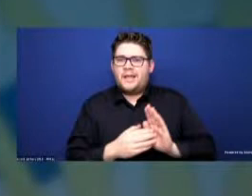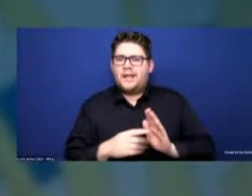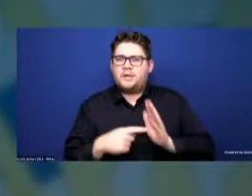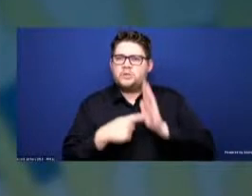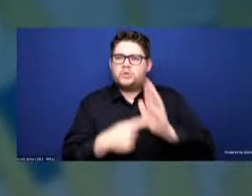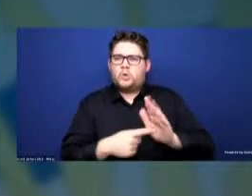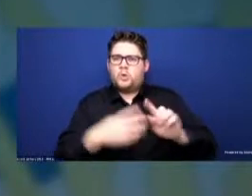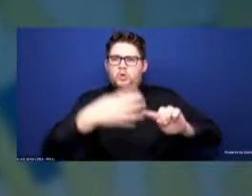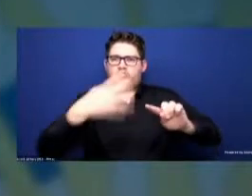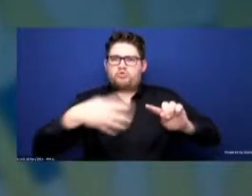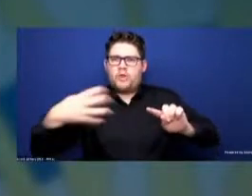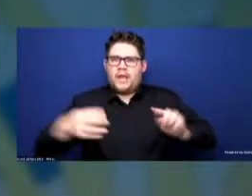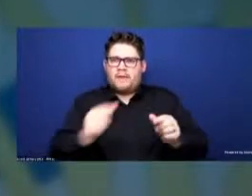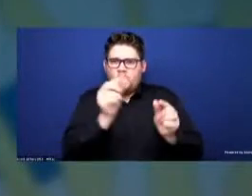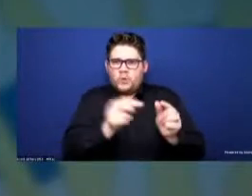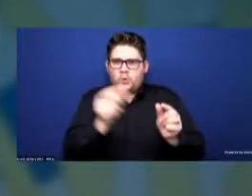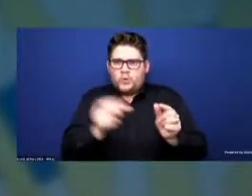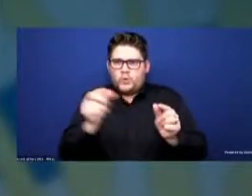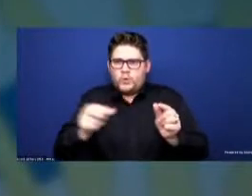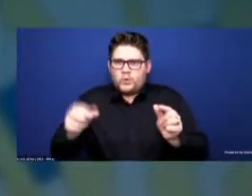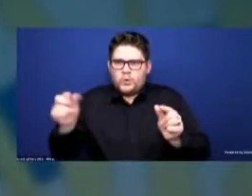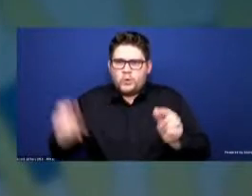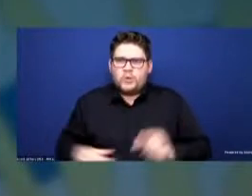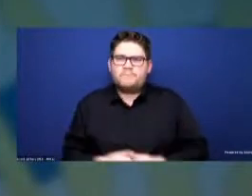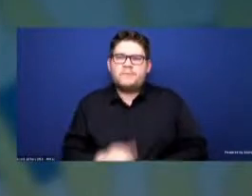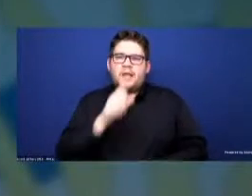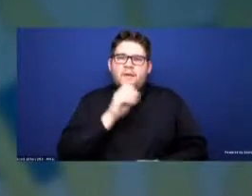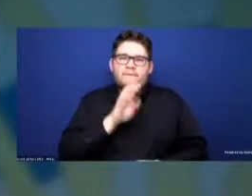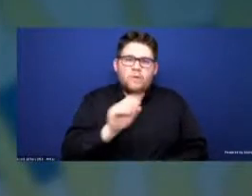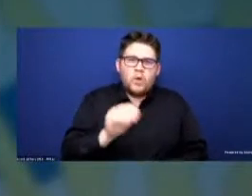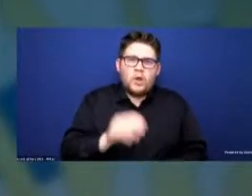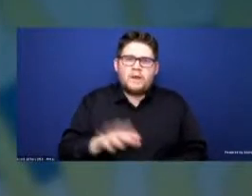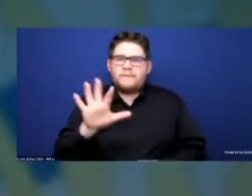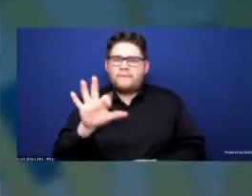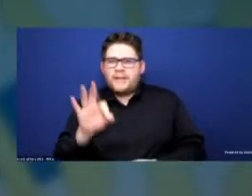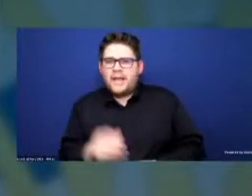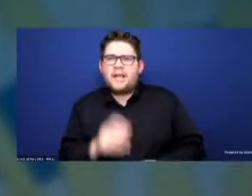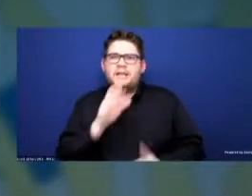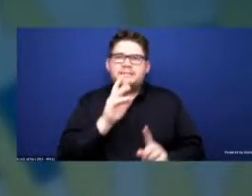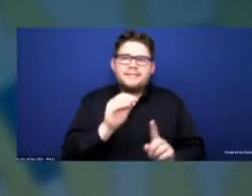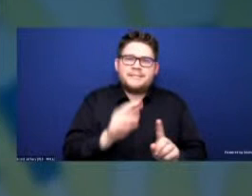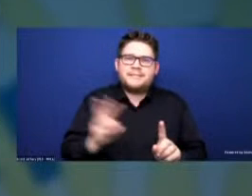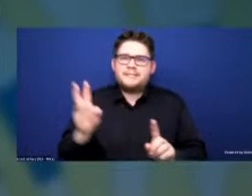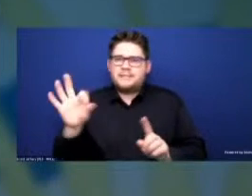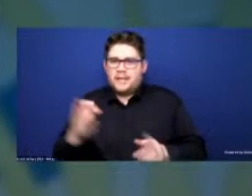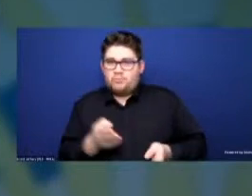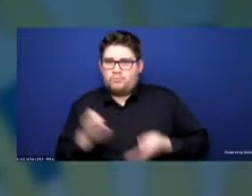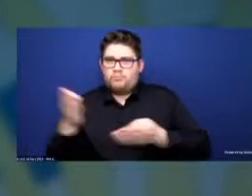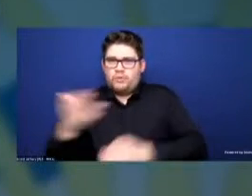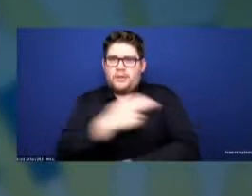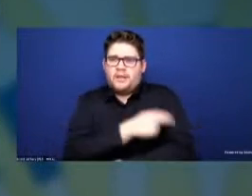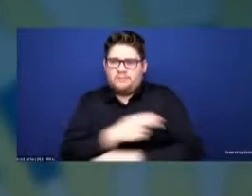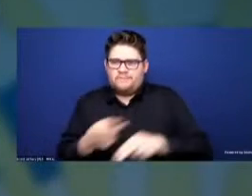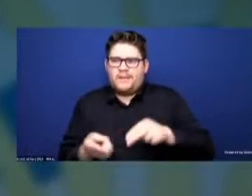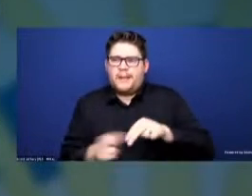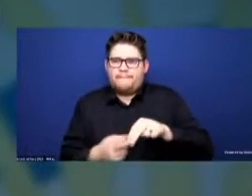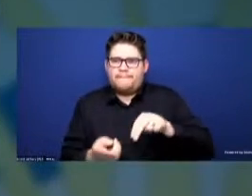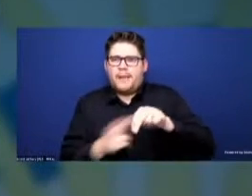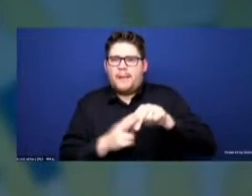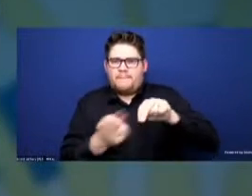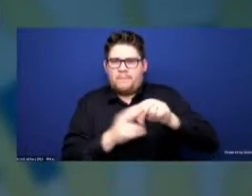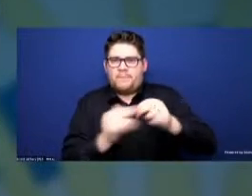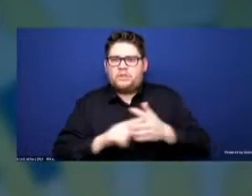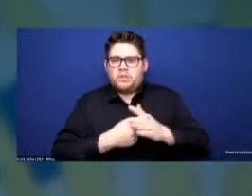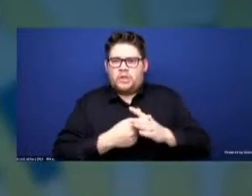much concentrated on the older age groups, and they've come down overall with the immunization of older people, but we need